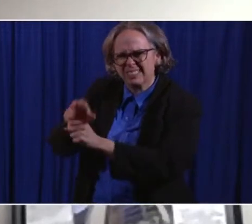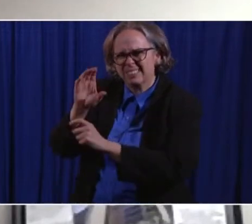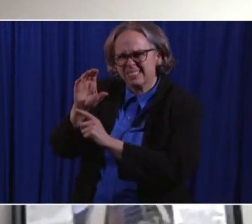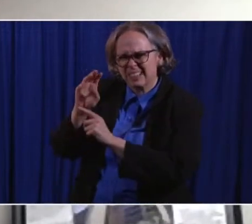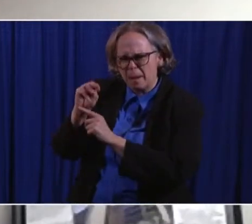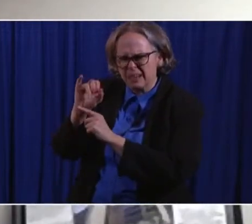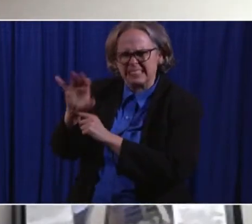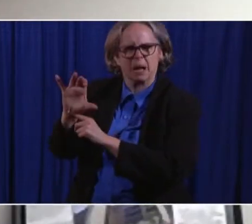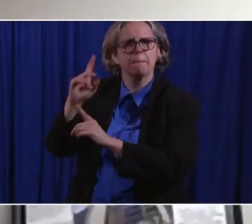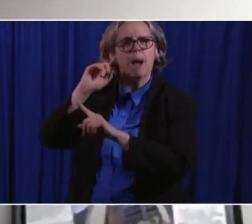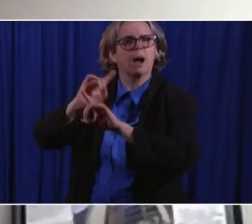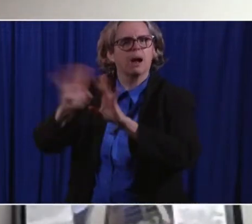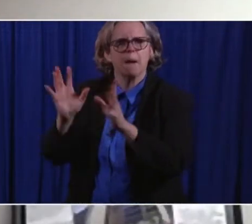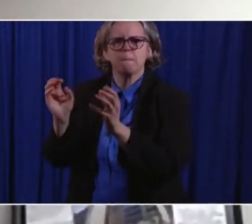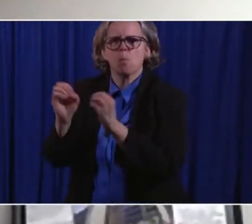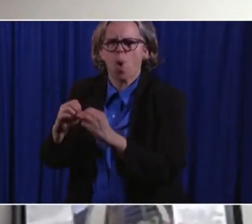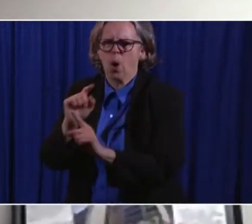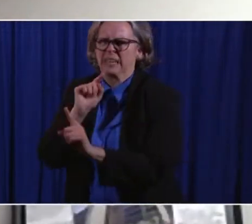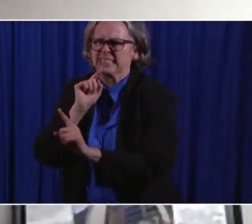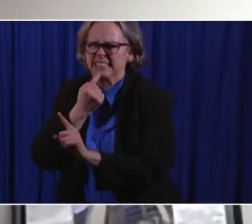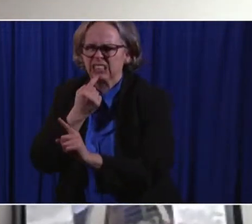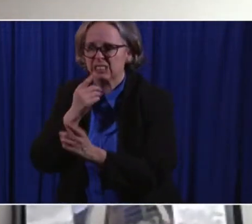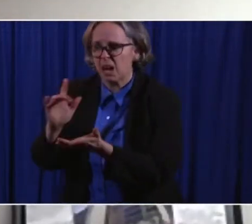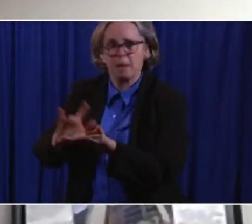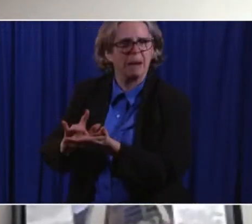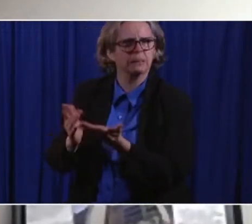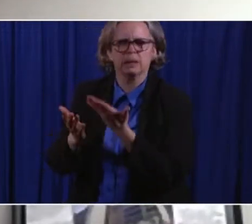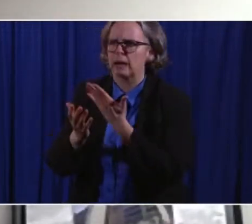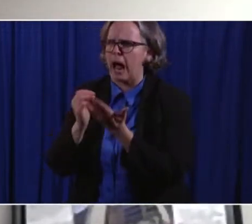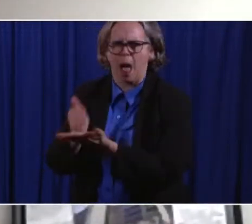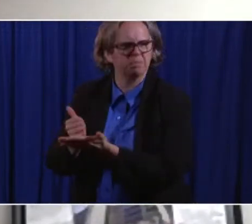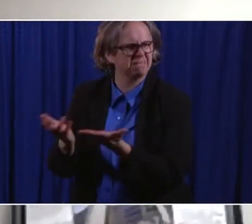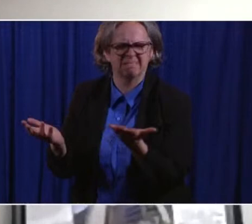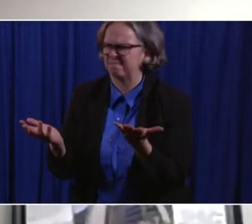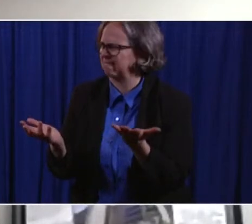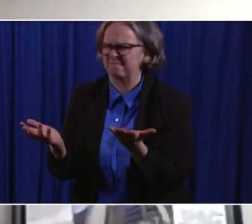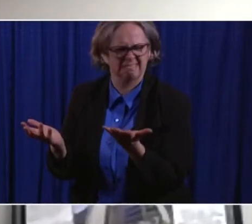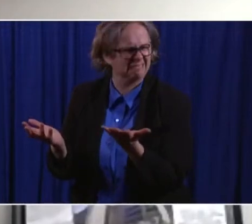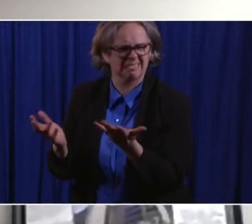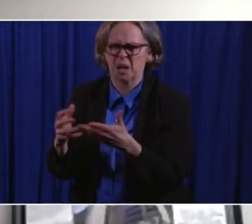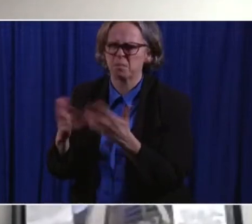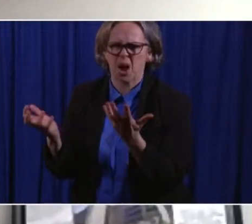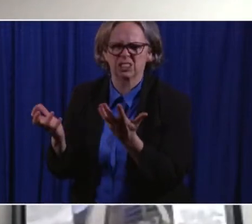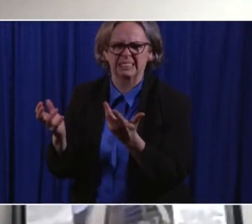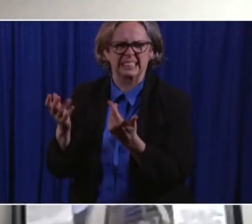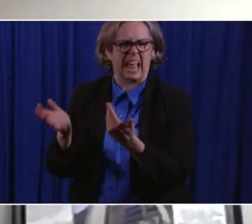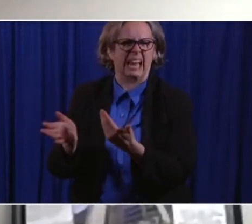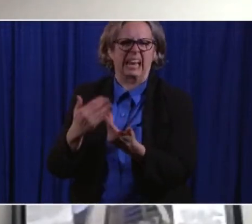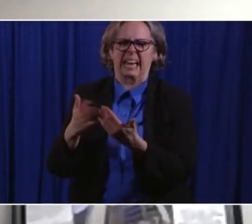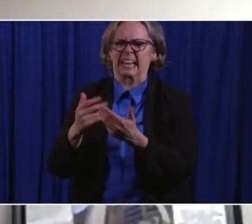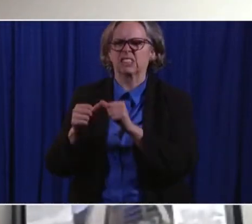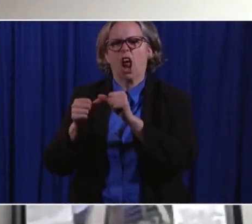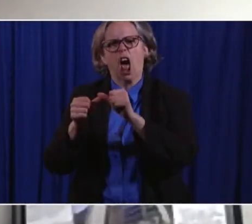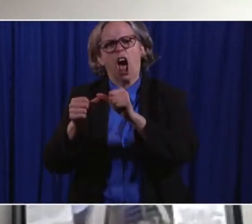kids are more likely to develop heart manifestations and long-term problems associated with MISC versus Kawasaki's.